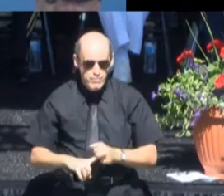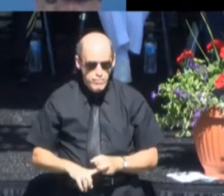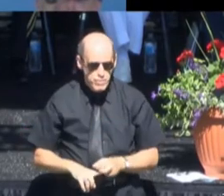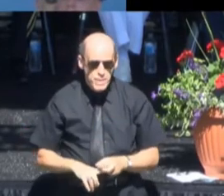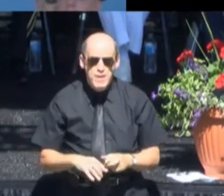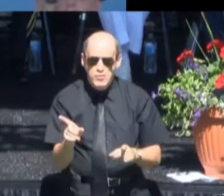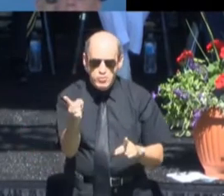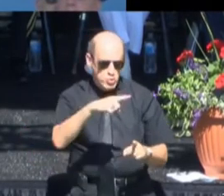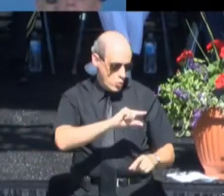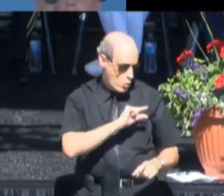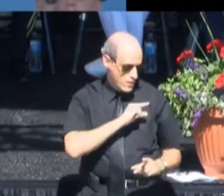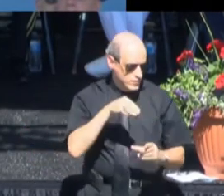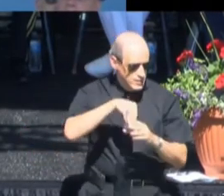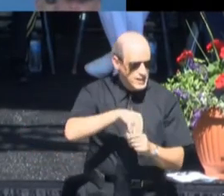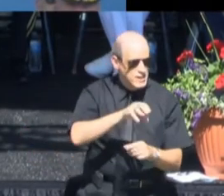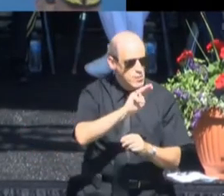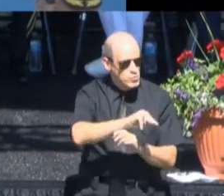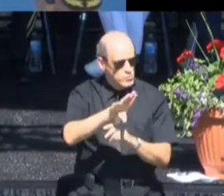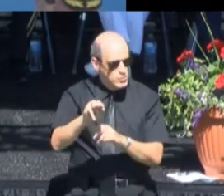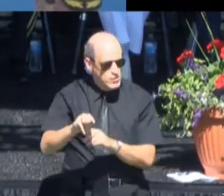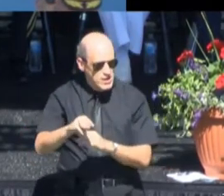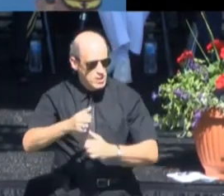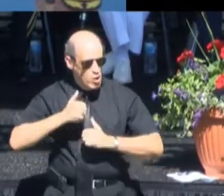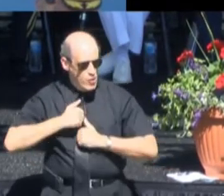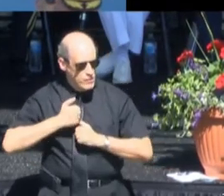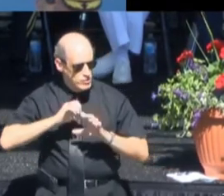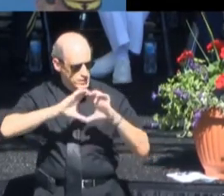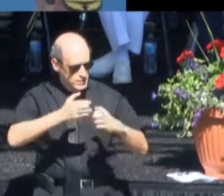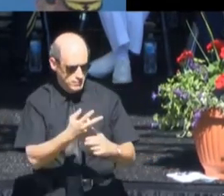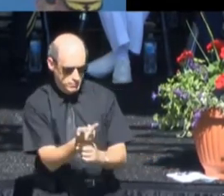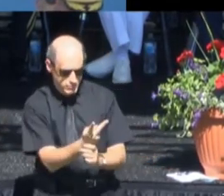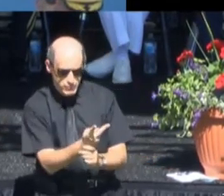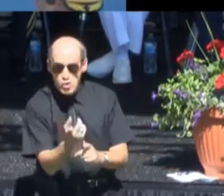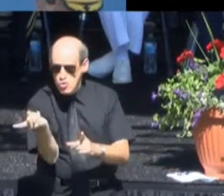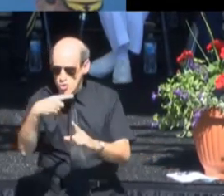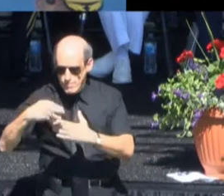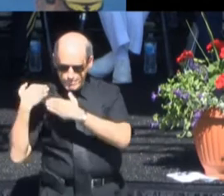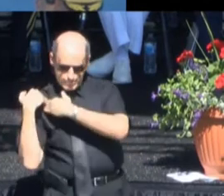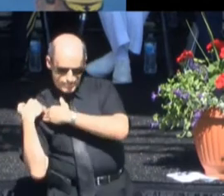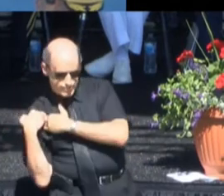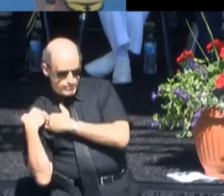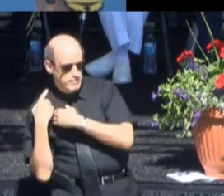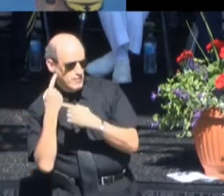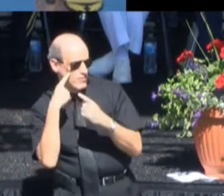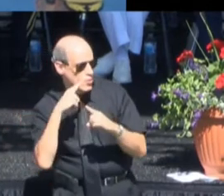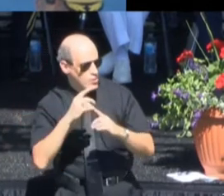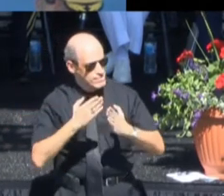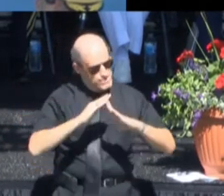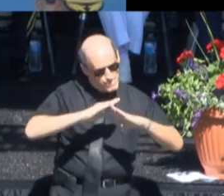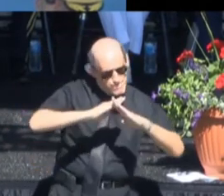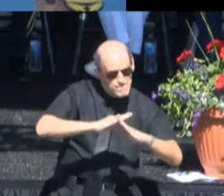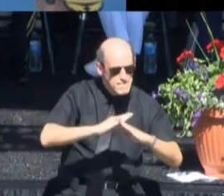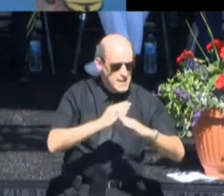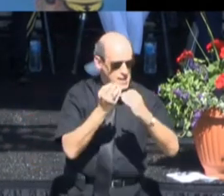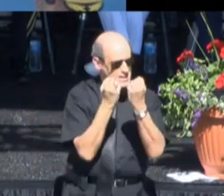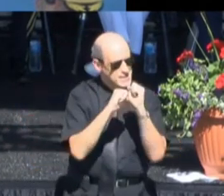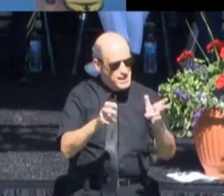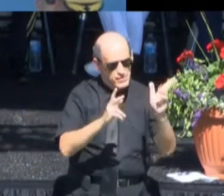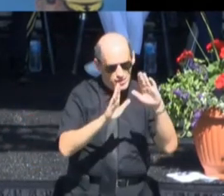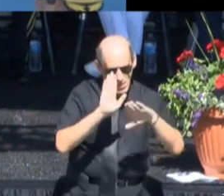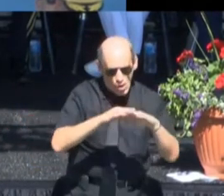As officers in the Merchant Marine and the Armed Forces, you will be responsible for the safety, the